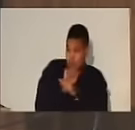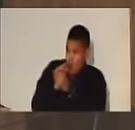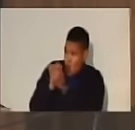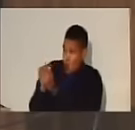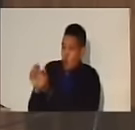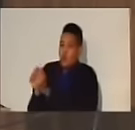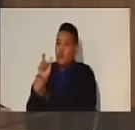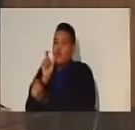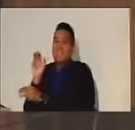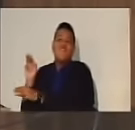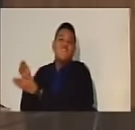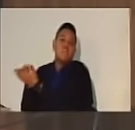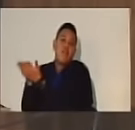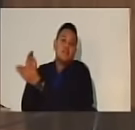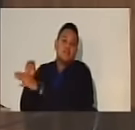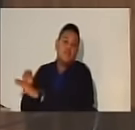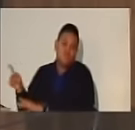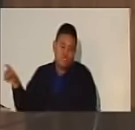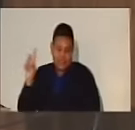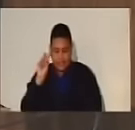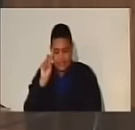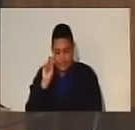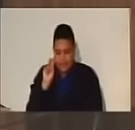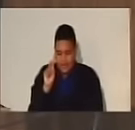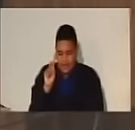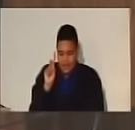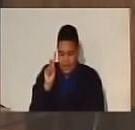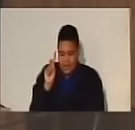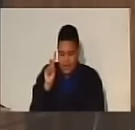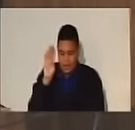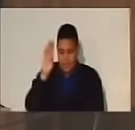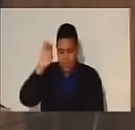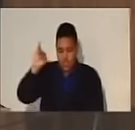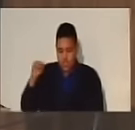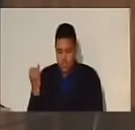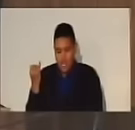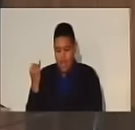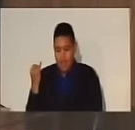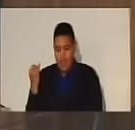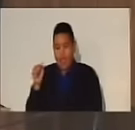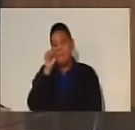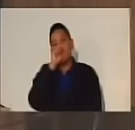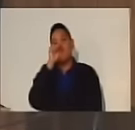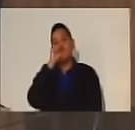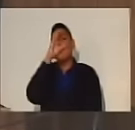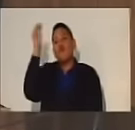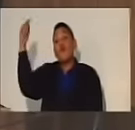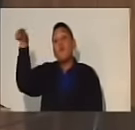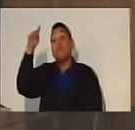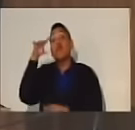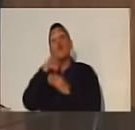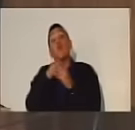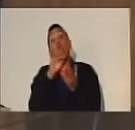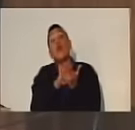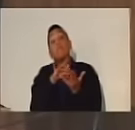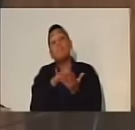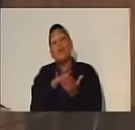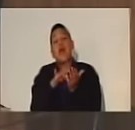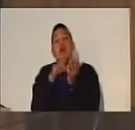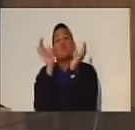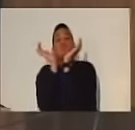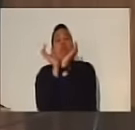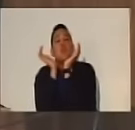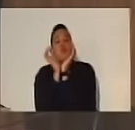Ministry, the DBJ and private sector financial institutions, including banks, credit